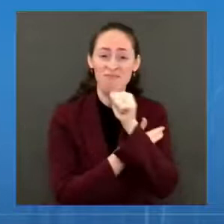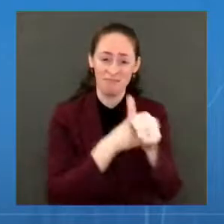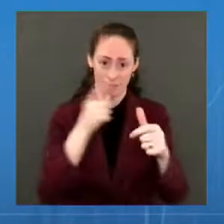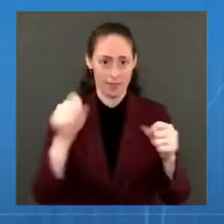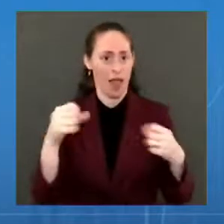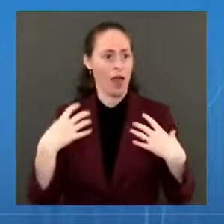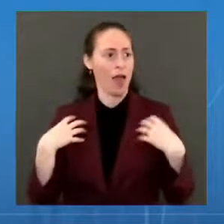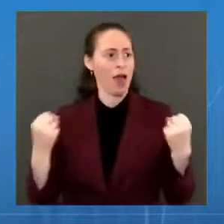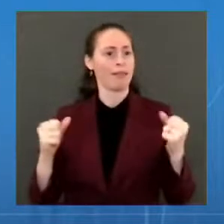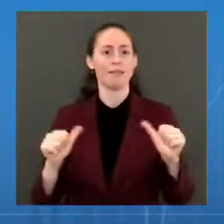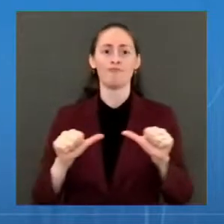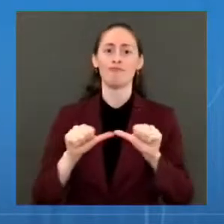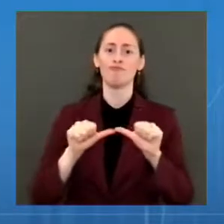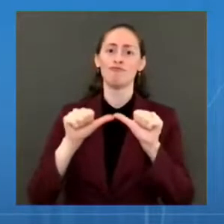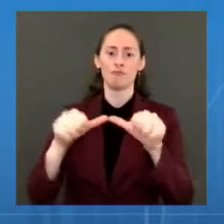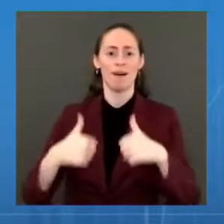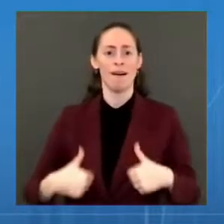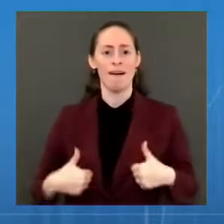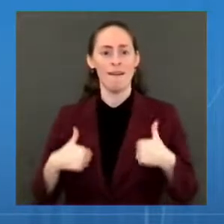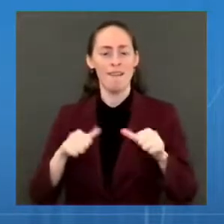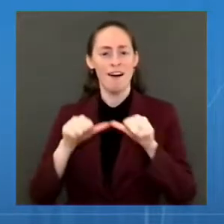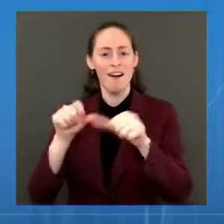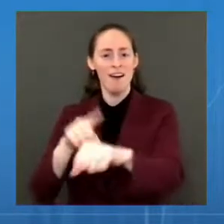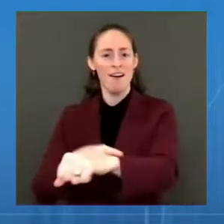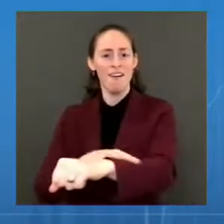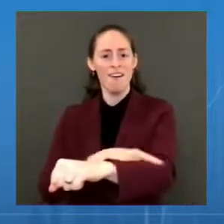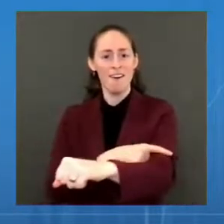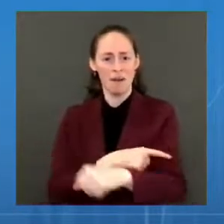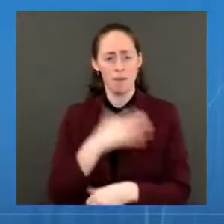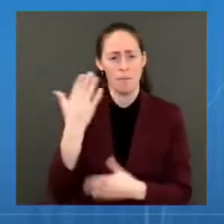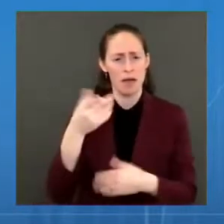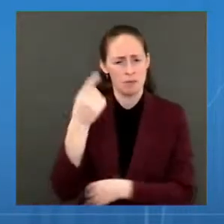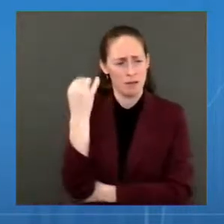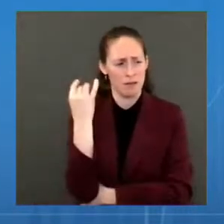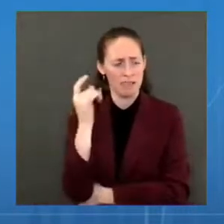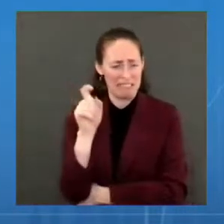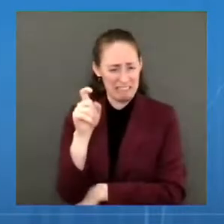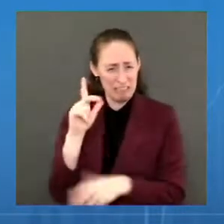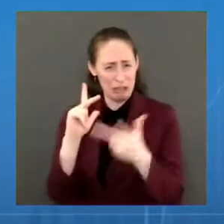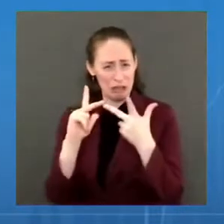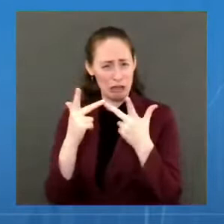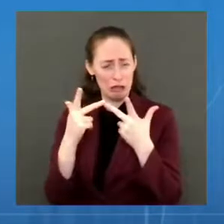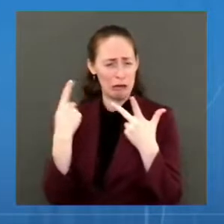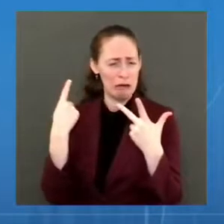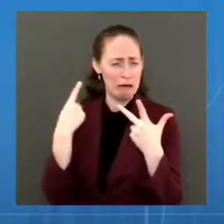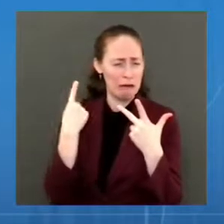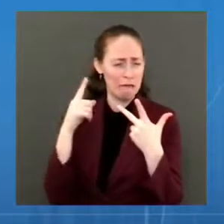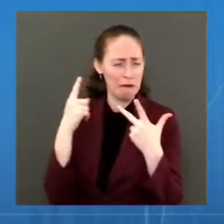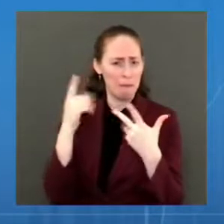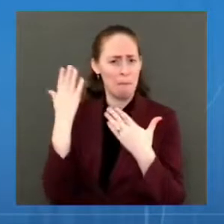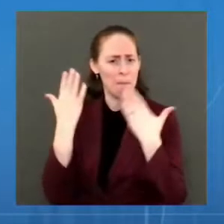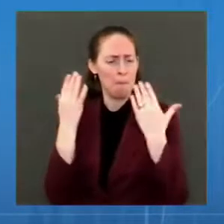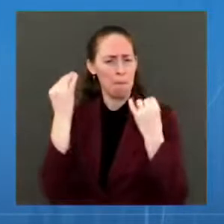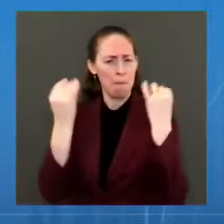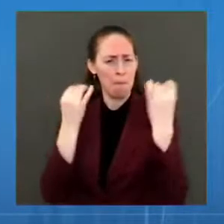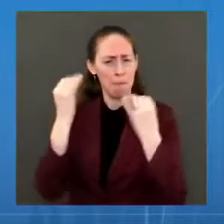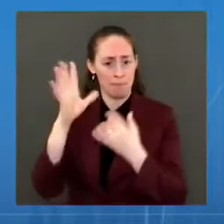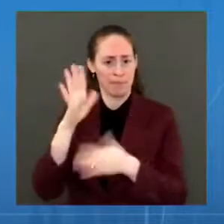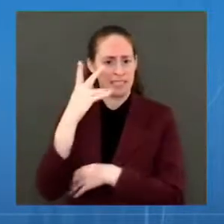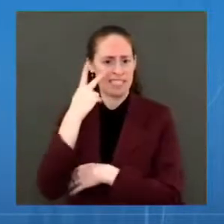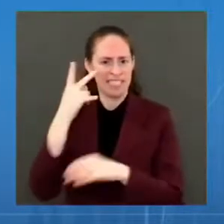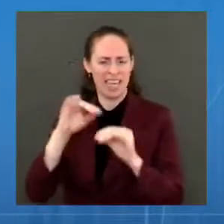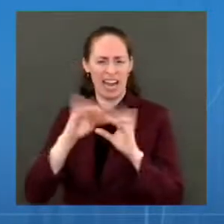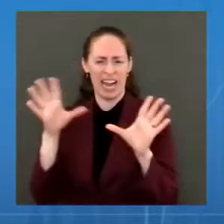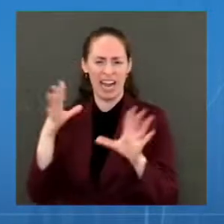boosters? Next slide. As shown on this slide, it is very clear now from a number of studies, including this from a